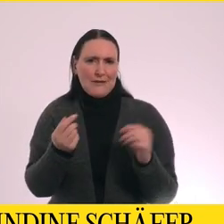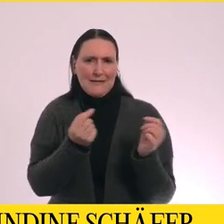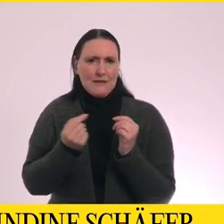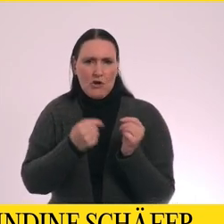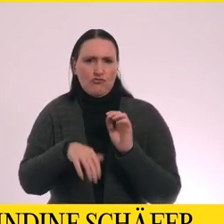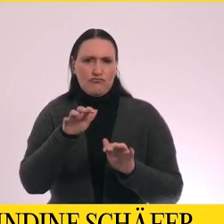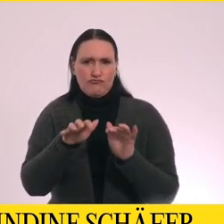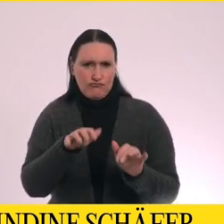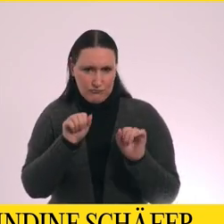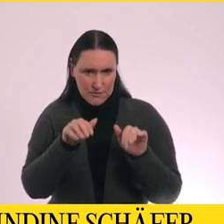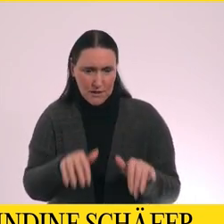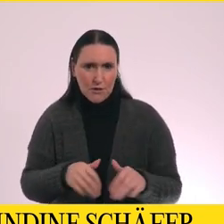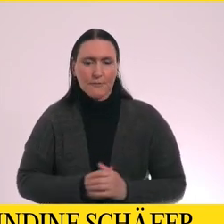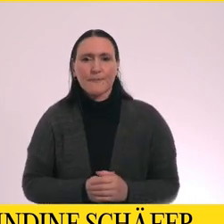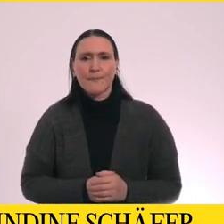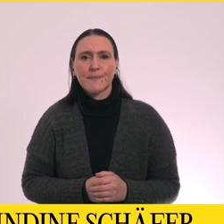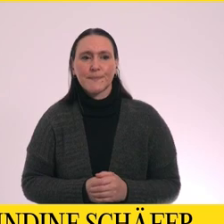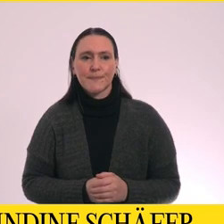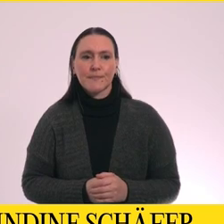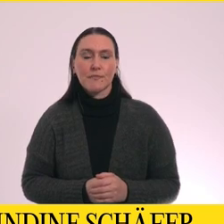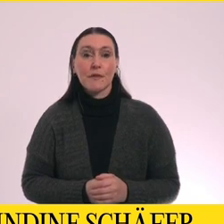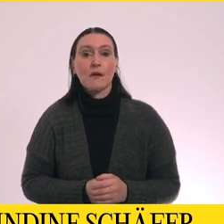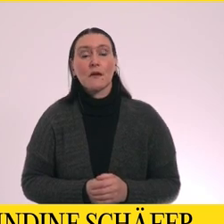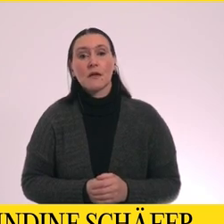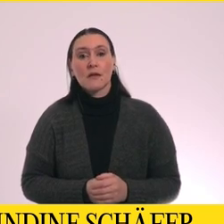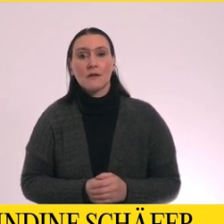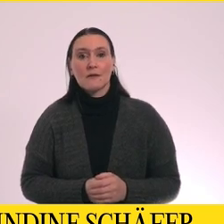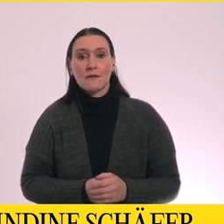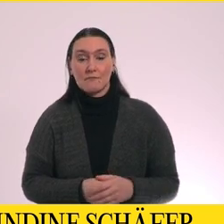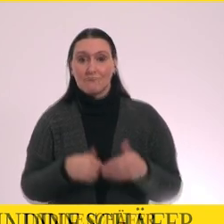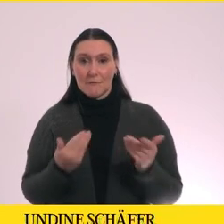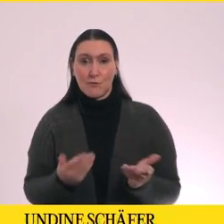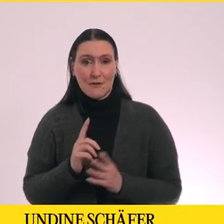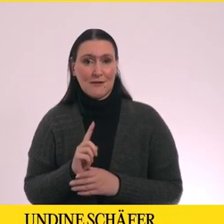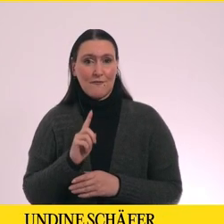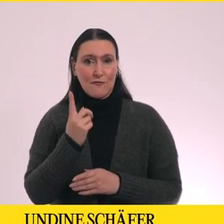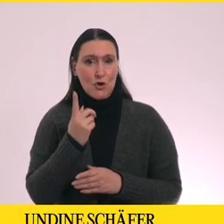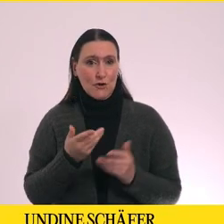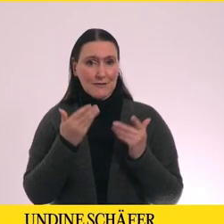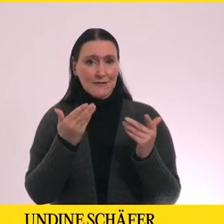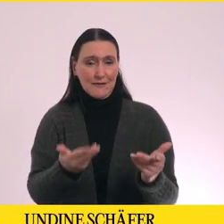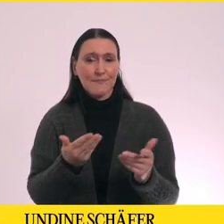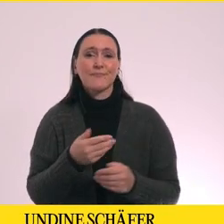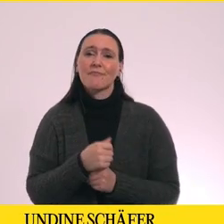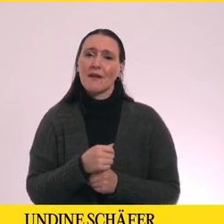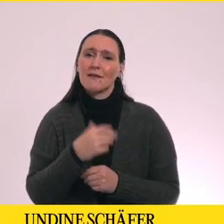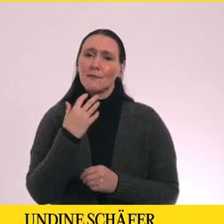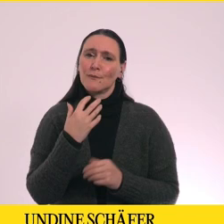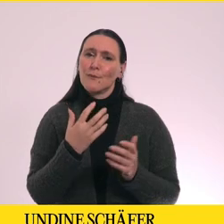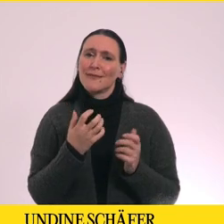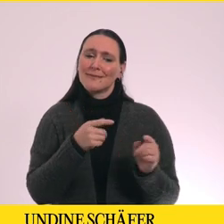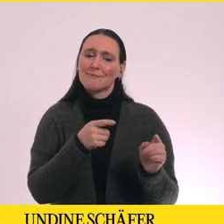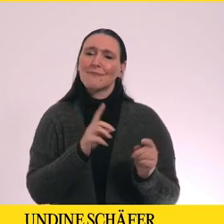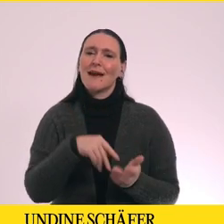to hand over now first to the panelists from Trampoline House. They'll